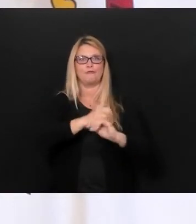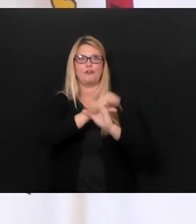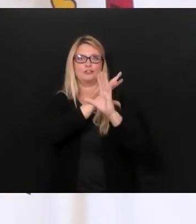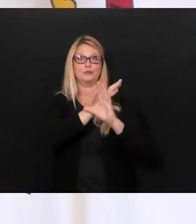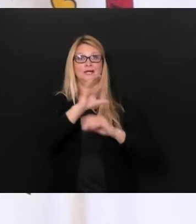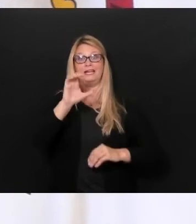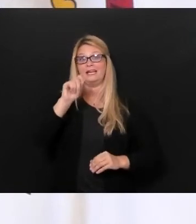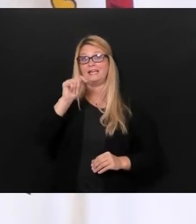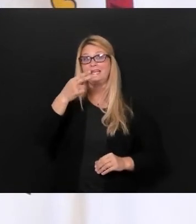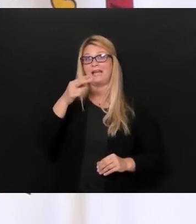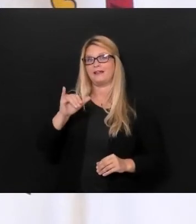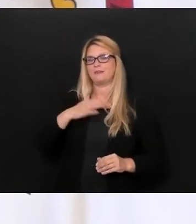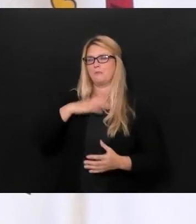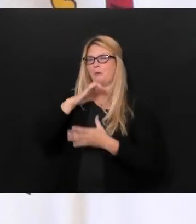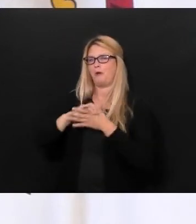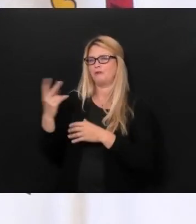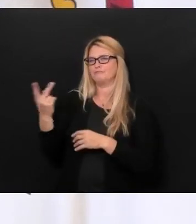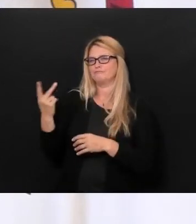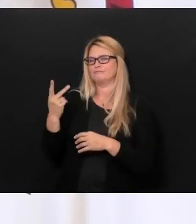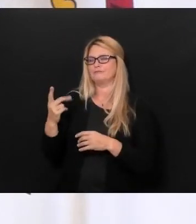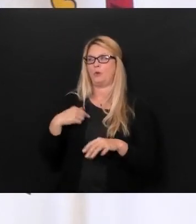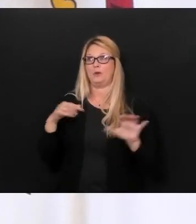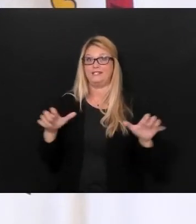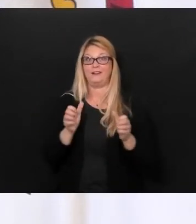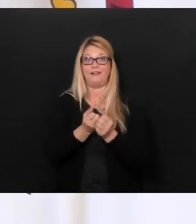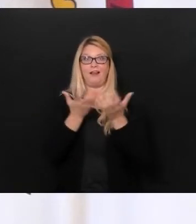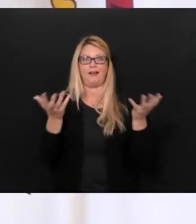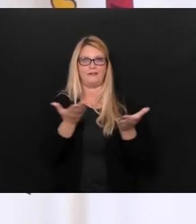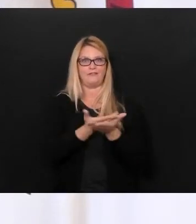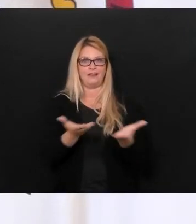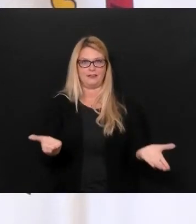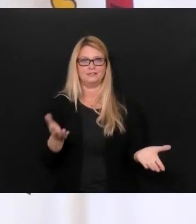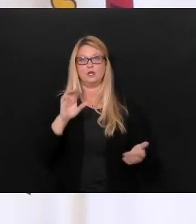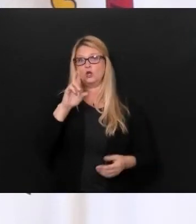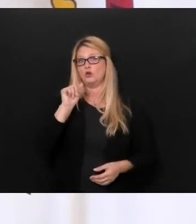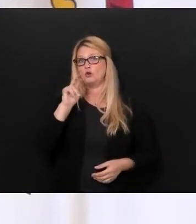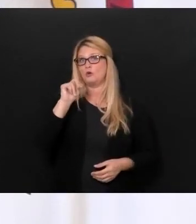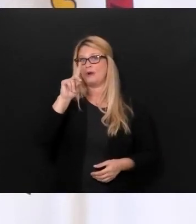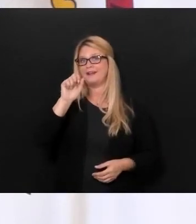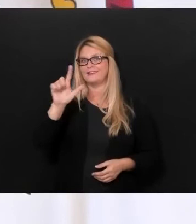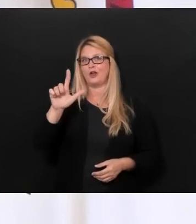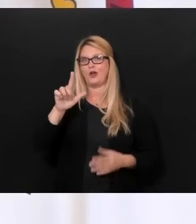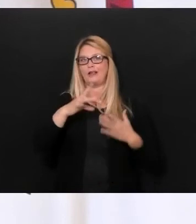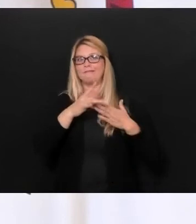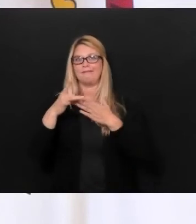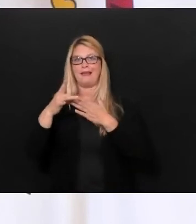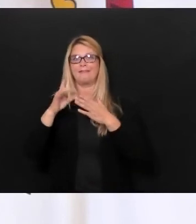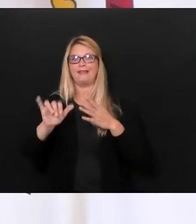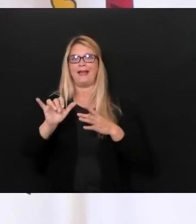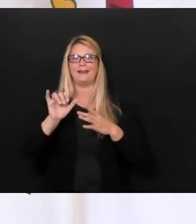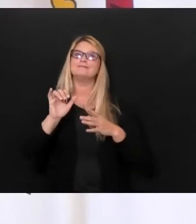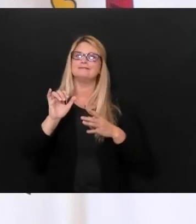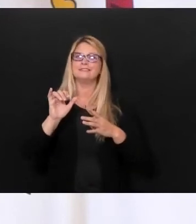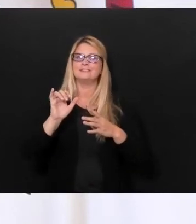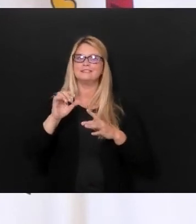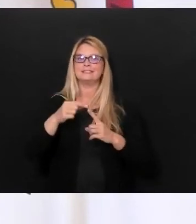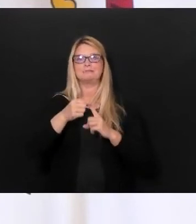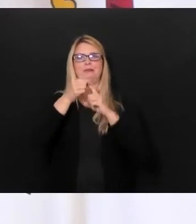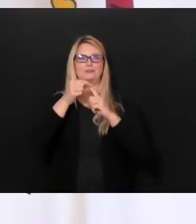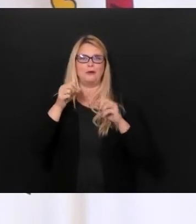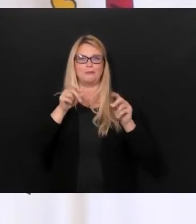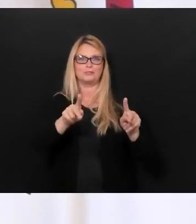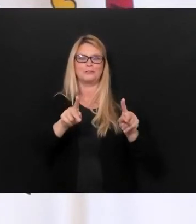myself, our First Lady and myself, we did a bunch of the stuff and everything. And Randall, you know, led the charge and everything. And what an incredible